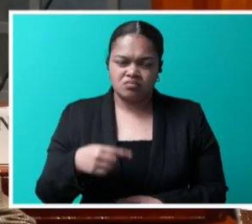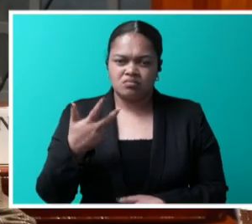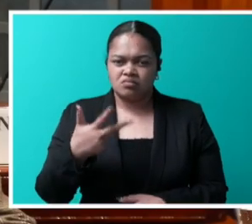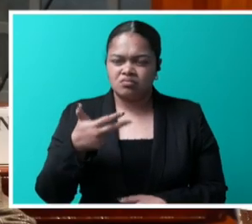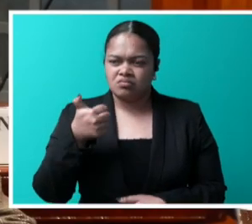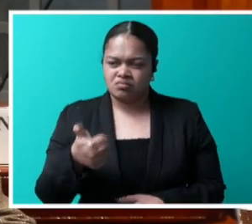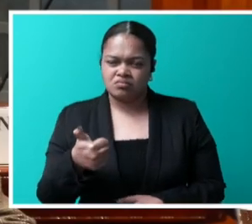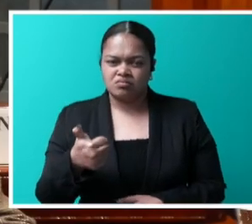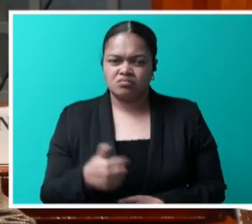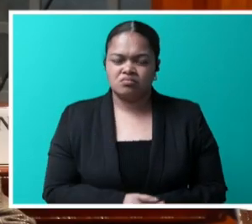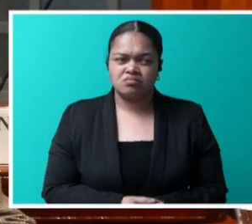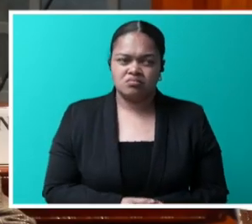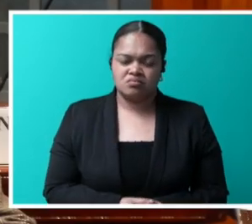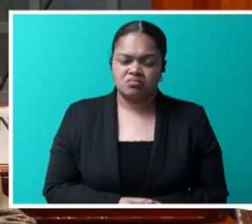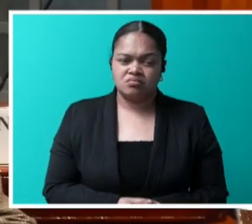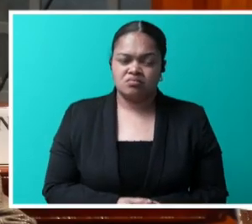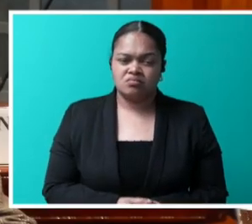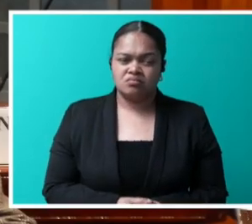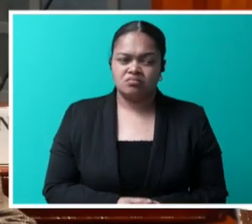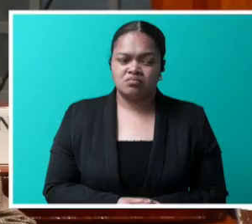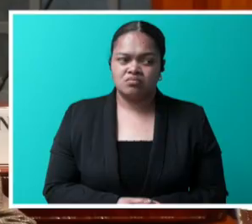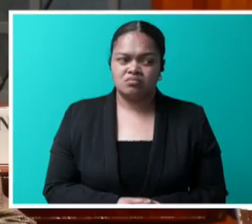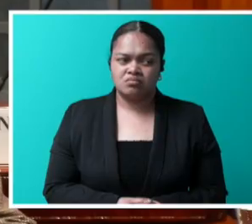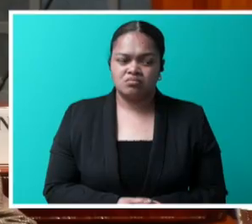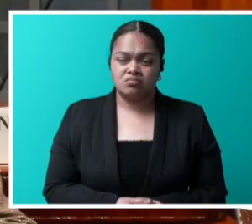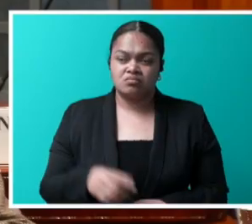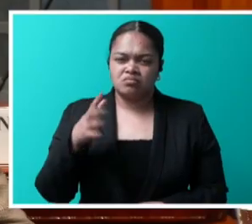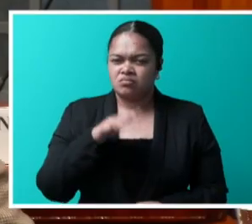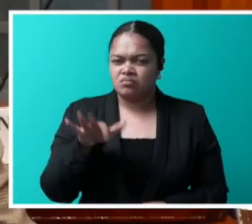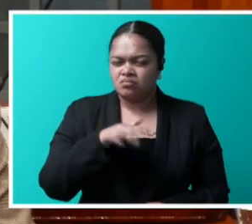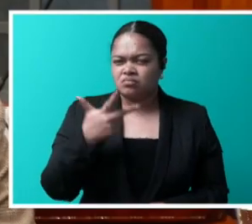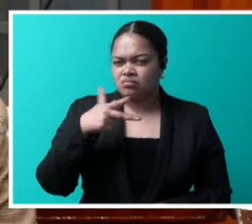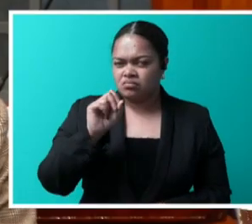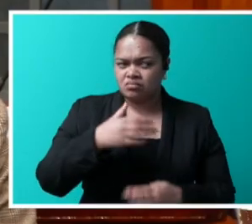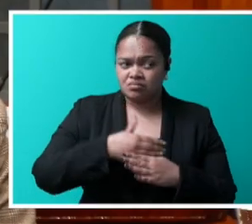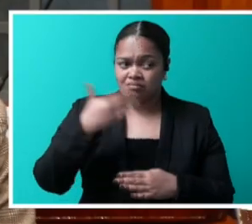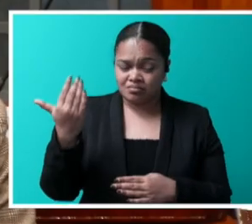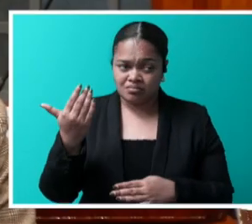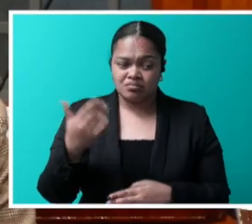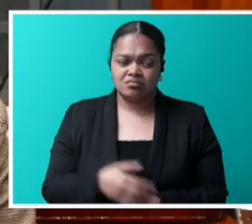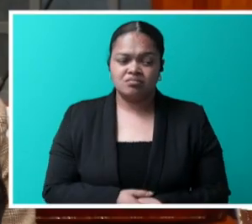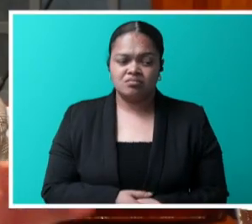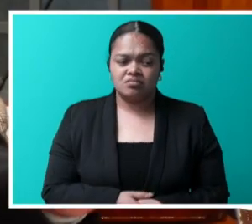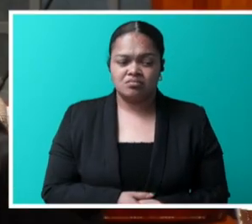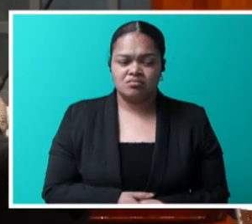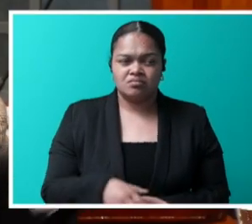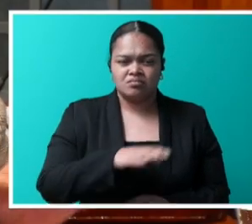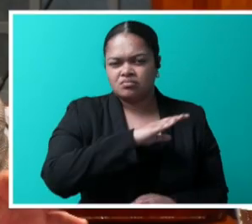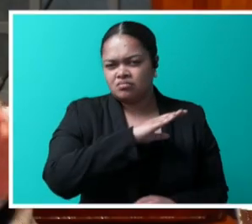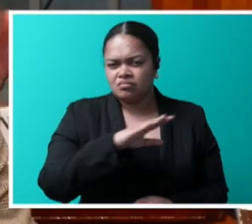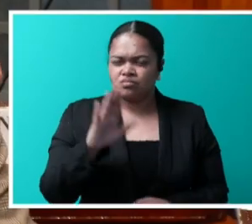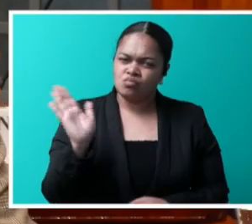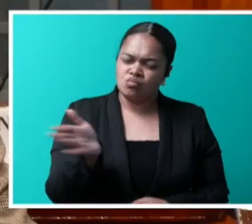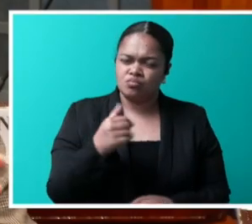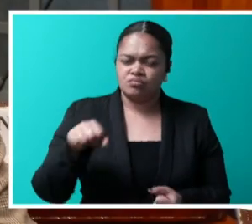7,086 flight line kilometers, approximately 80 days of flying across 13